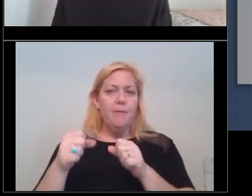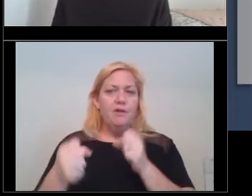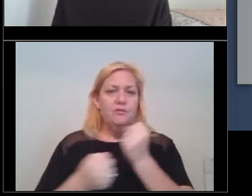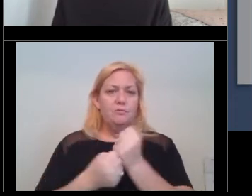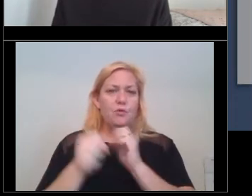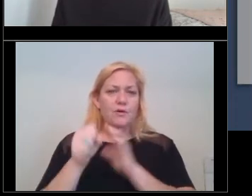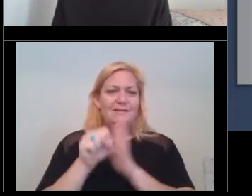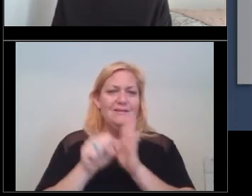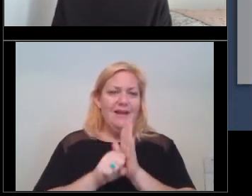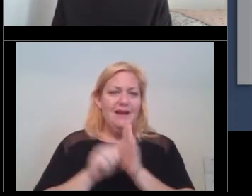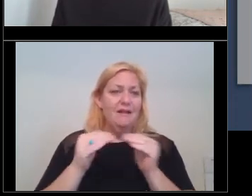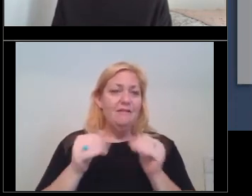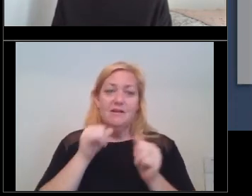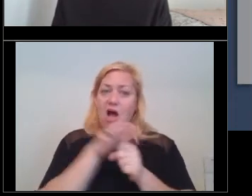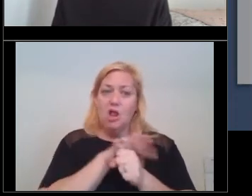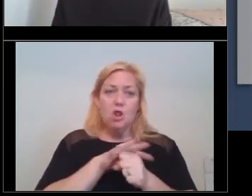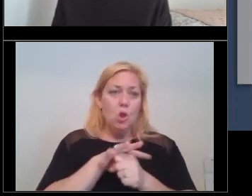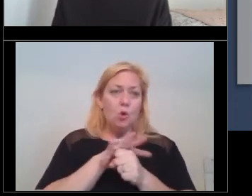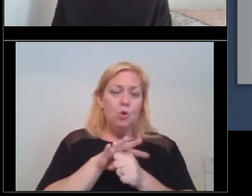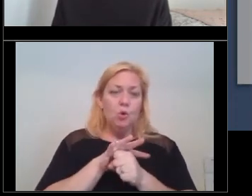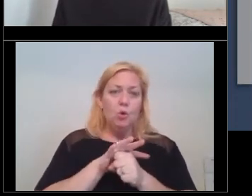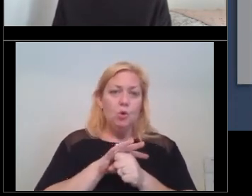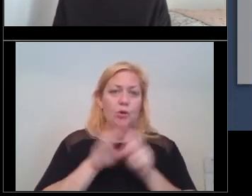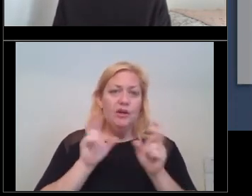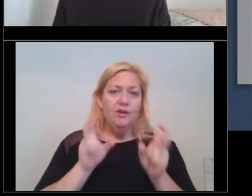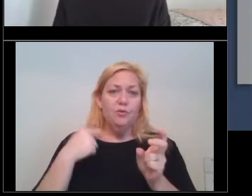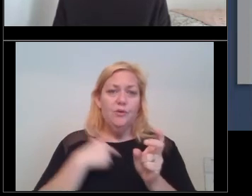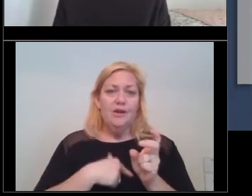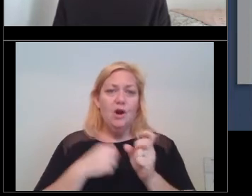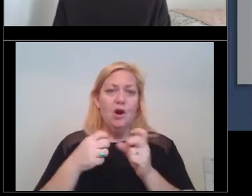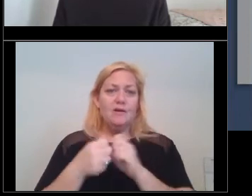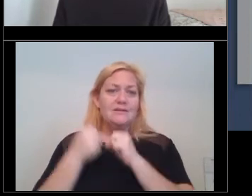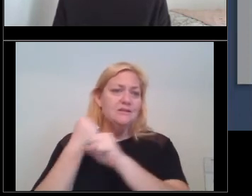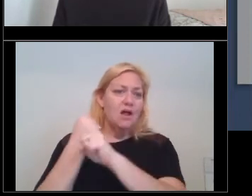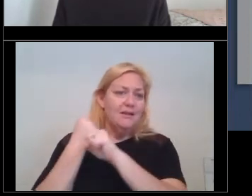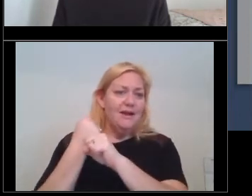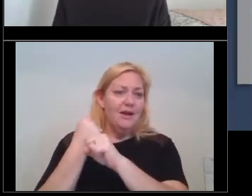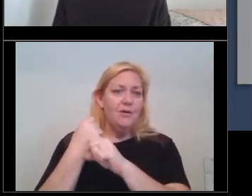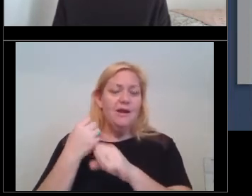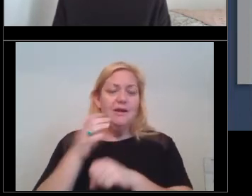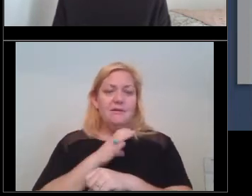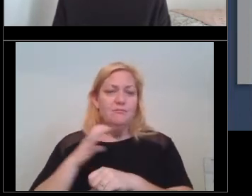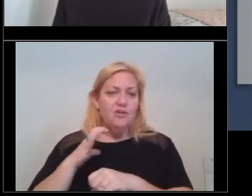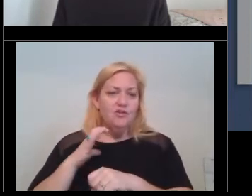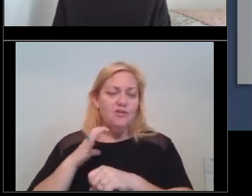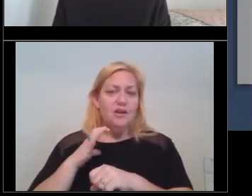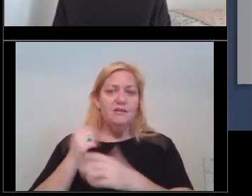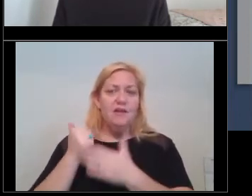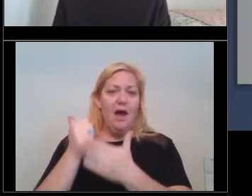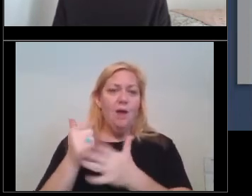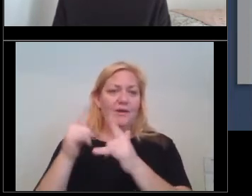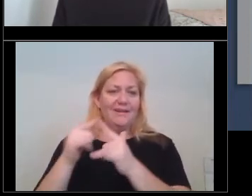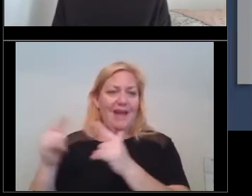local issue. We are part of Solidarity Coalition that is bringing together Caltrans-based encampments across the state, and the policies that Caltrans of the state